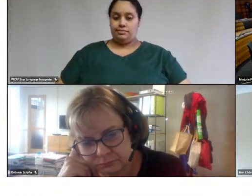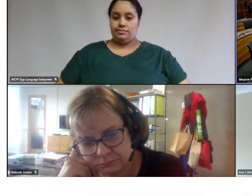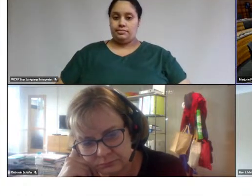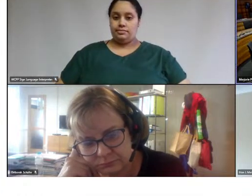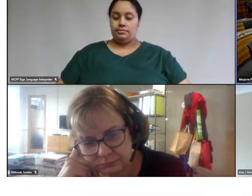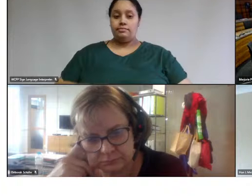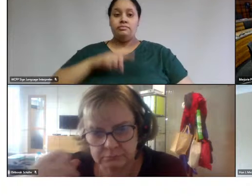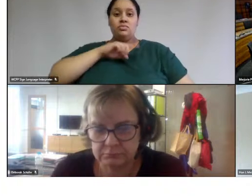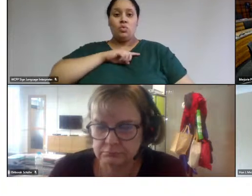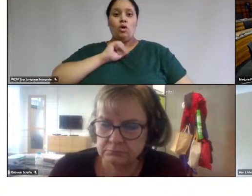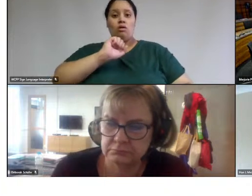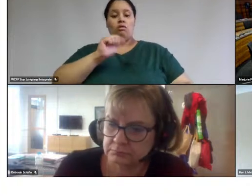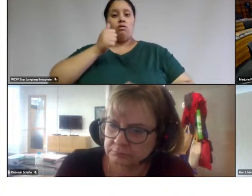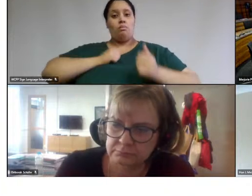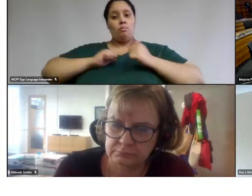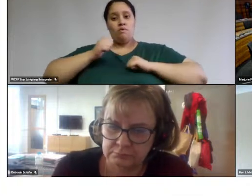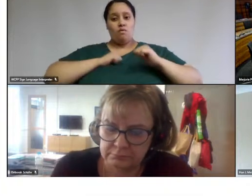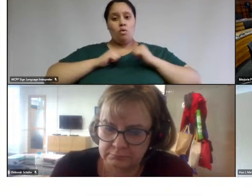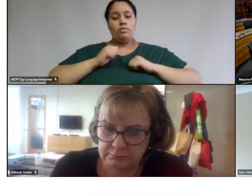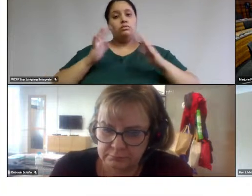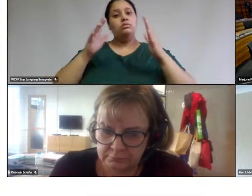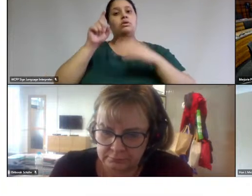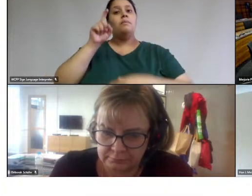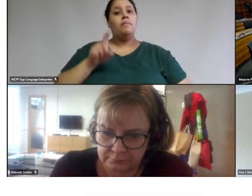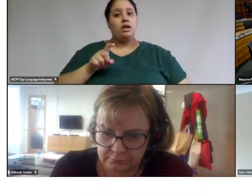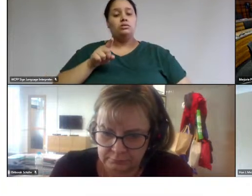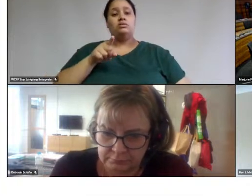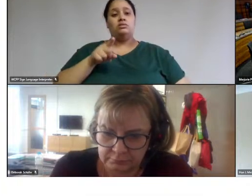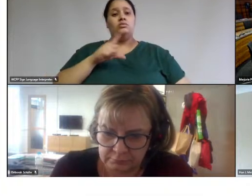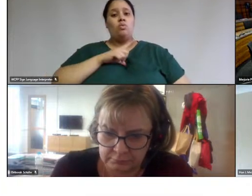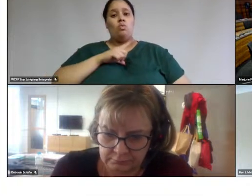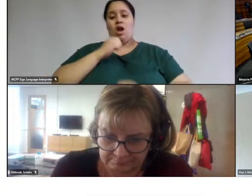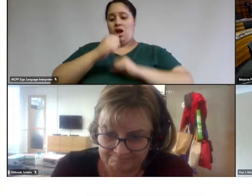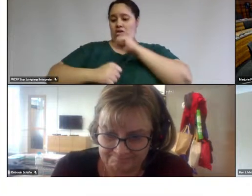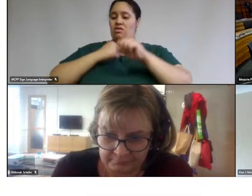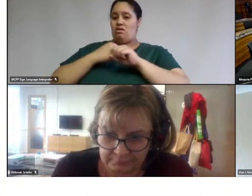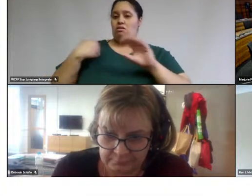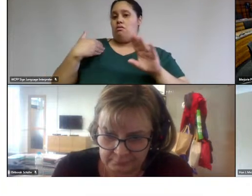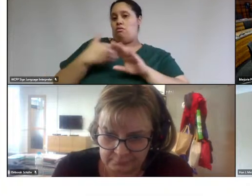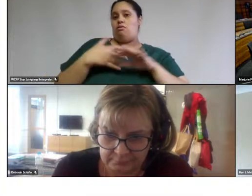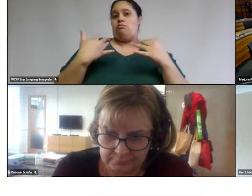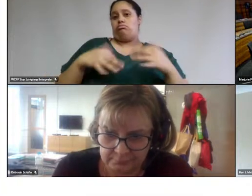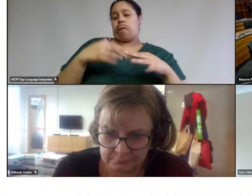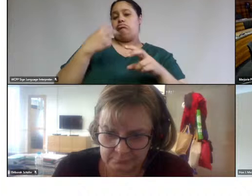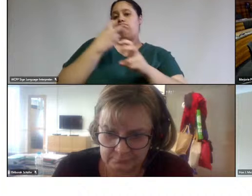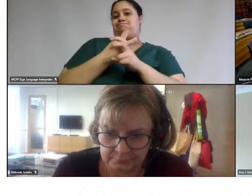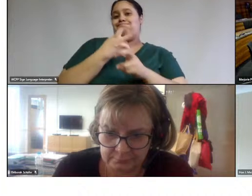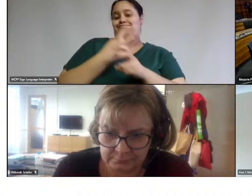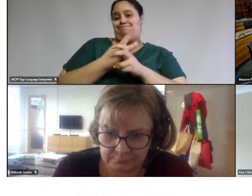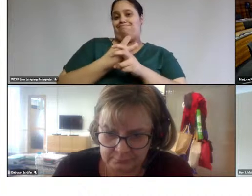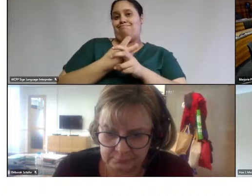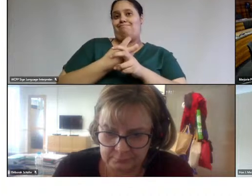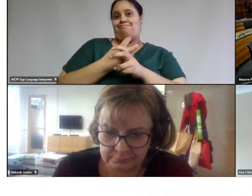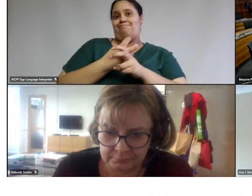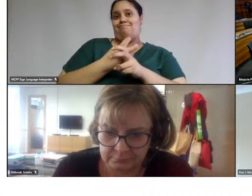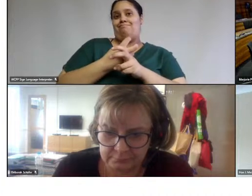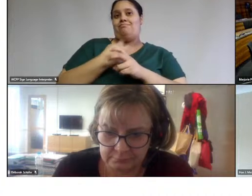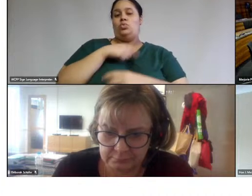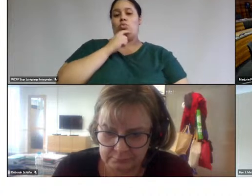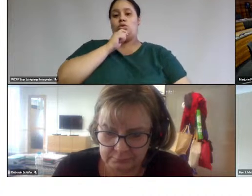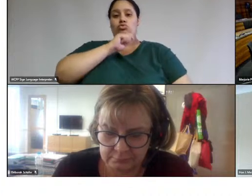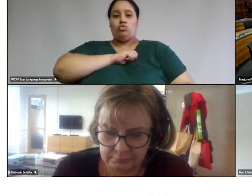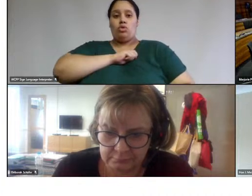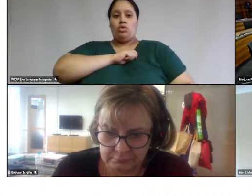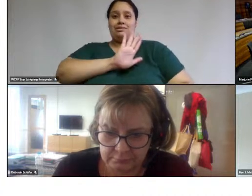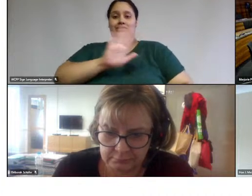for their performance. It was a very difficult year. We were thrusted into an environment